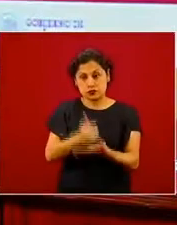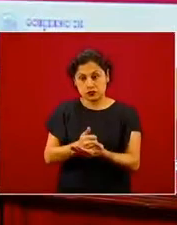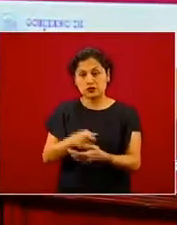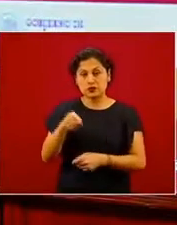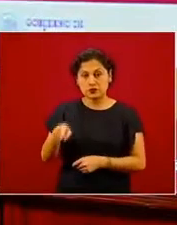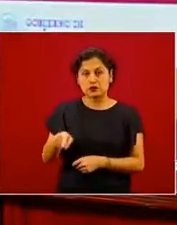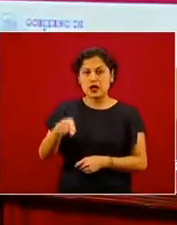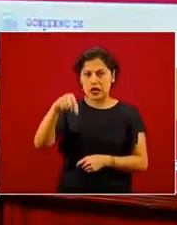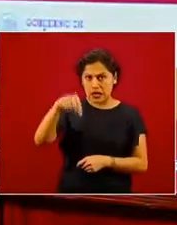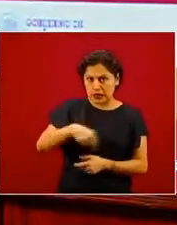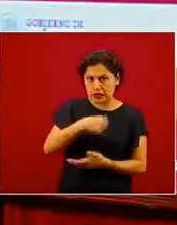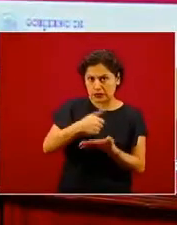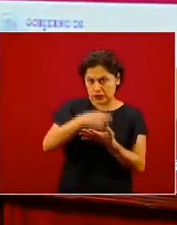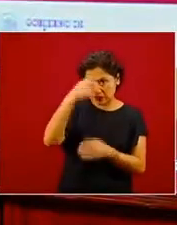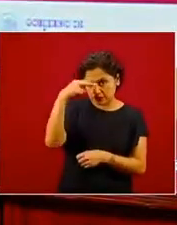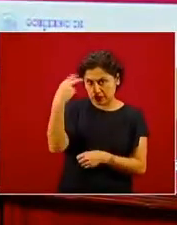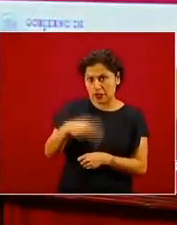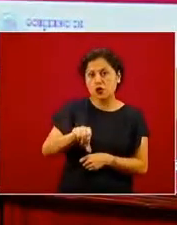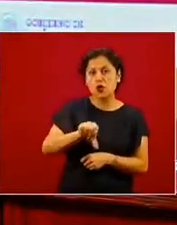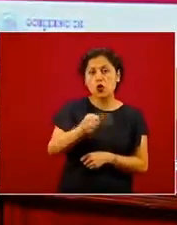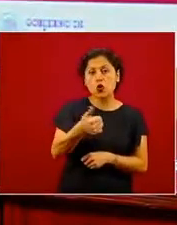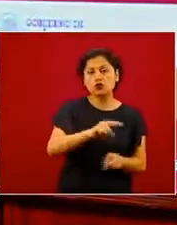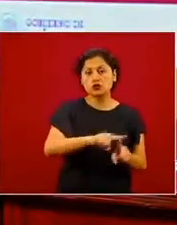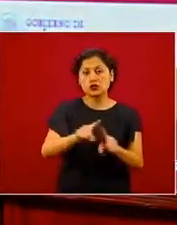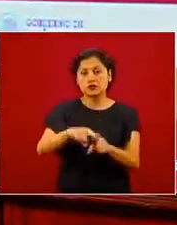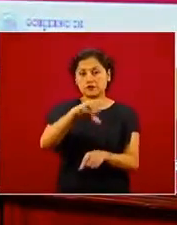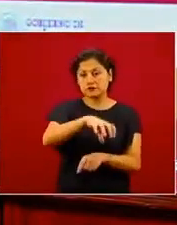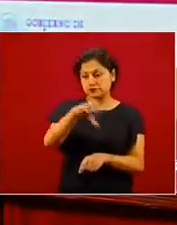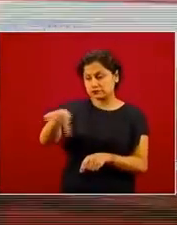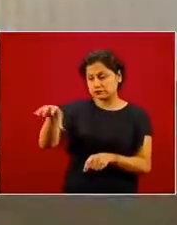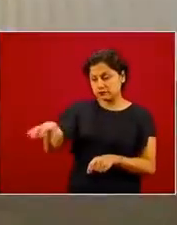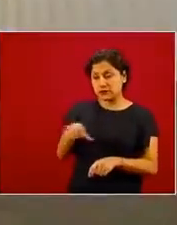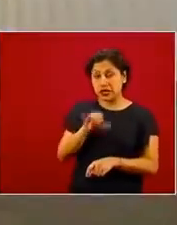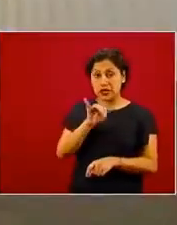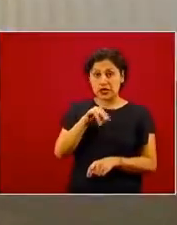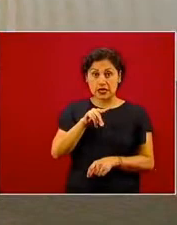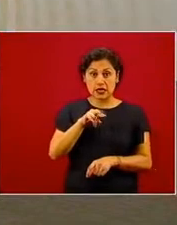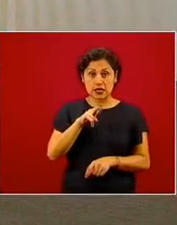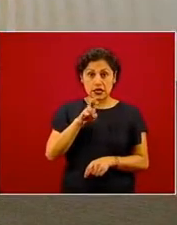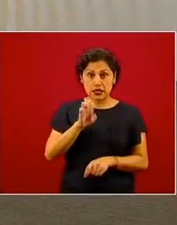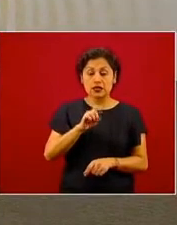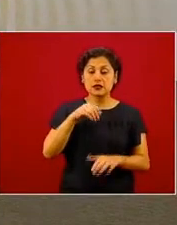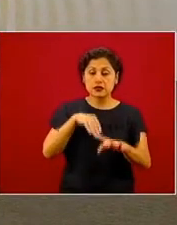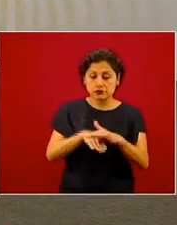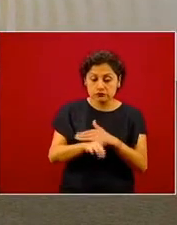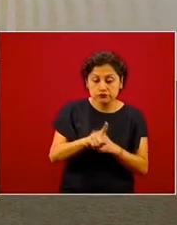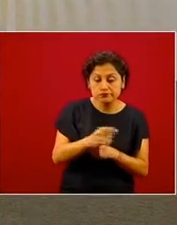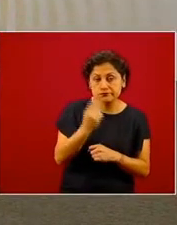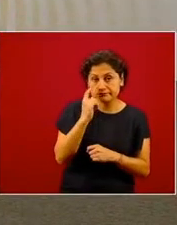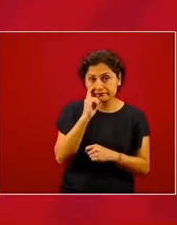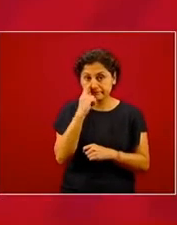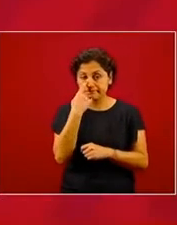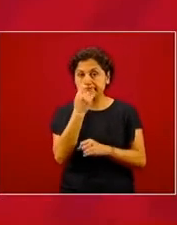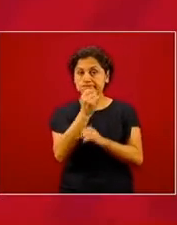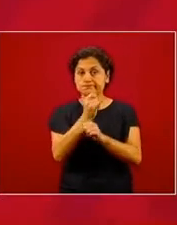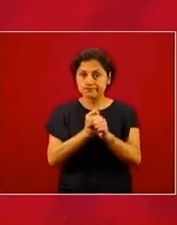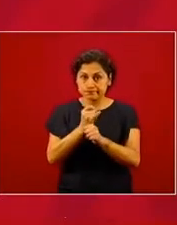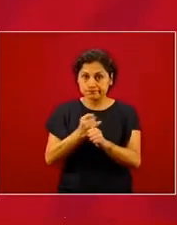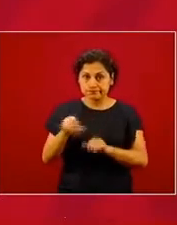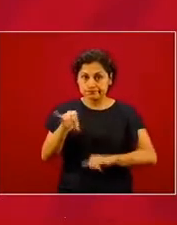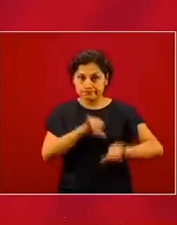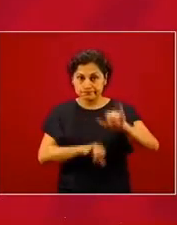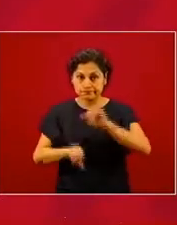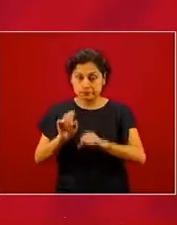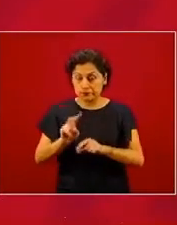their centers. They have 11 centers that are supporting INDRE by providing statistics and information. And as